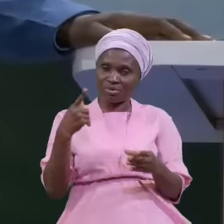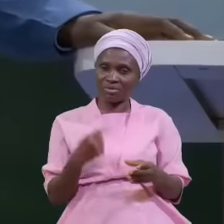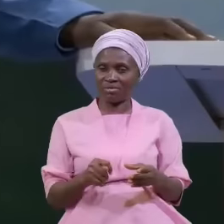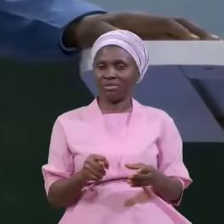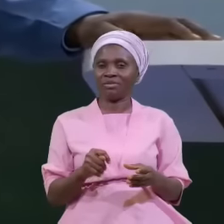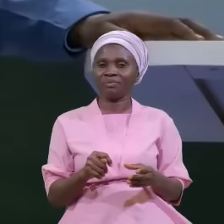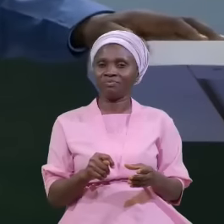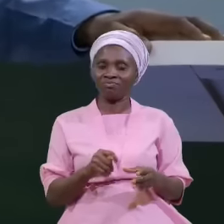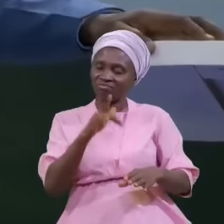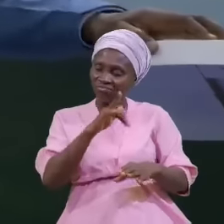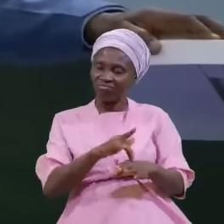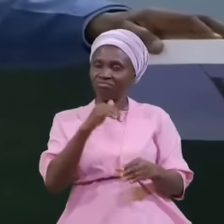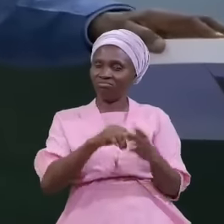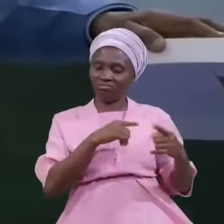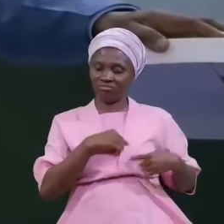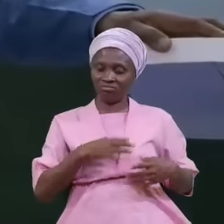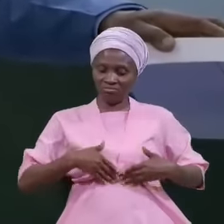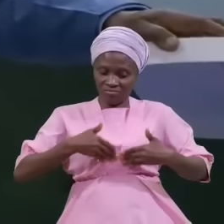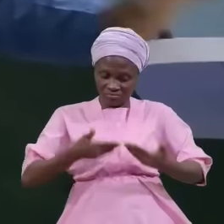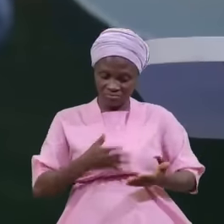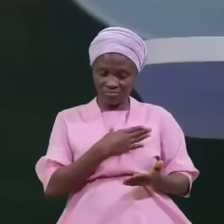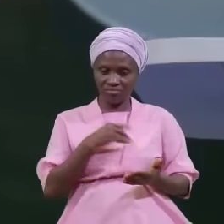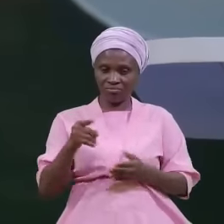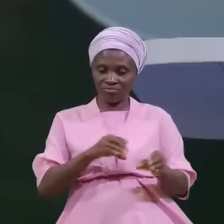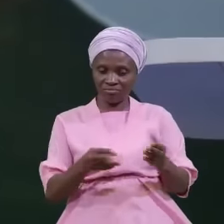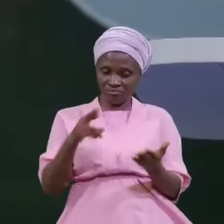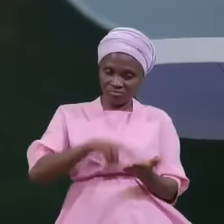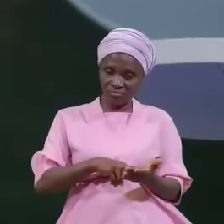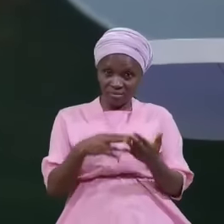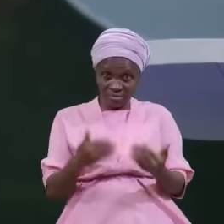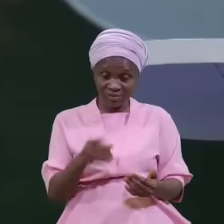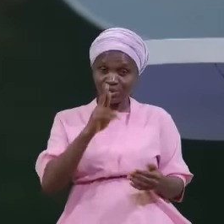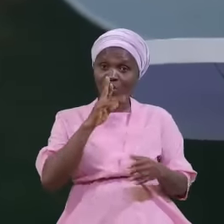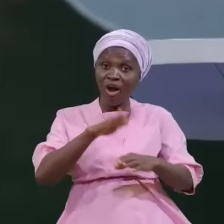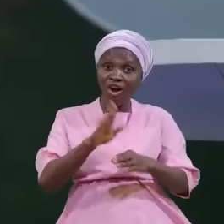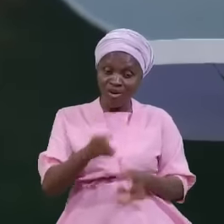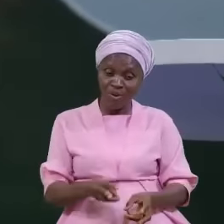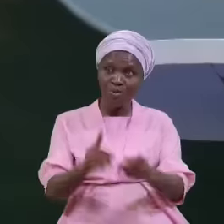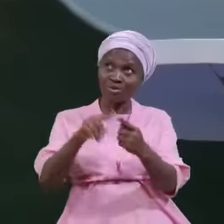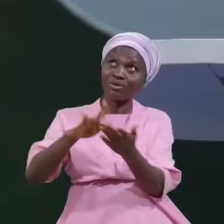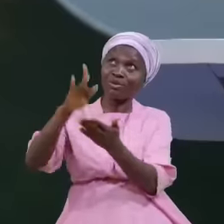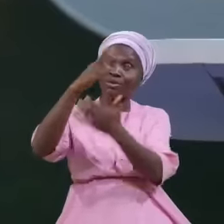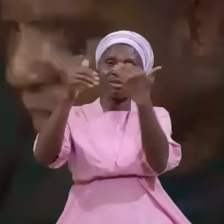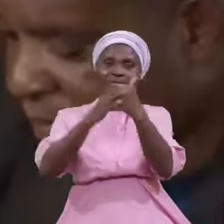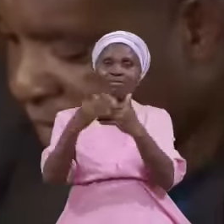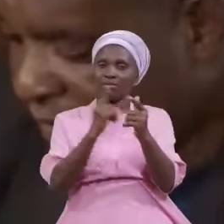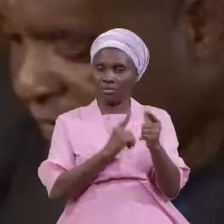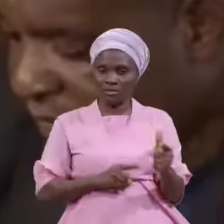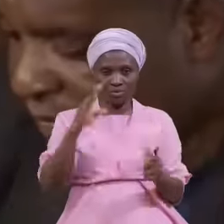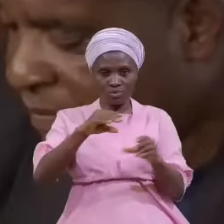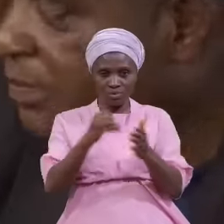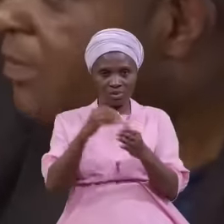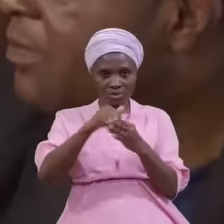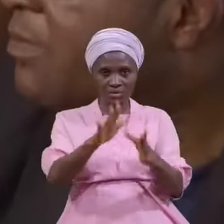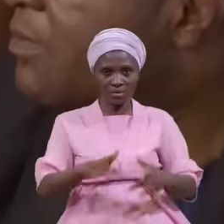you restitute. Now you're on your way to glory. The Lord will do it in your life in Jesus'